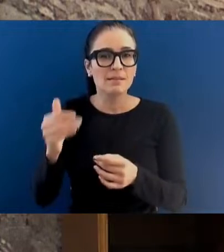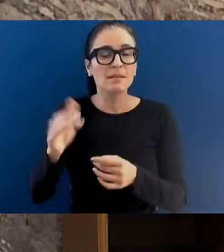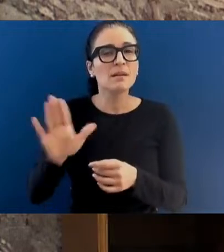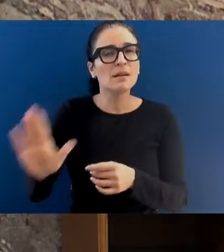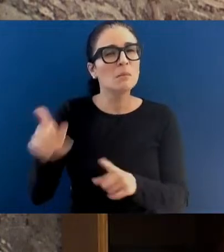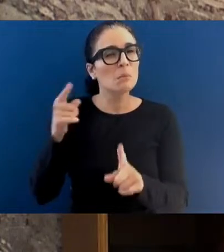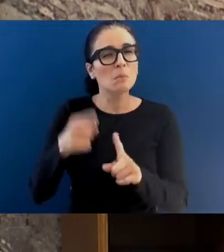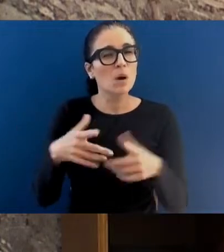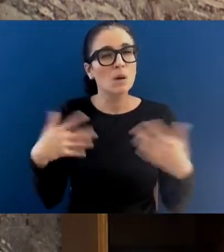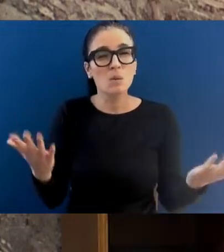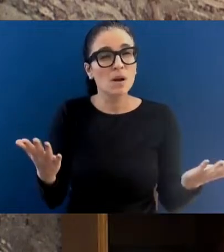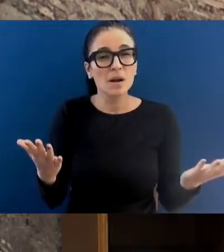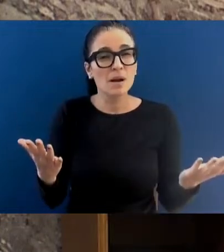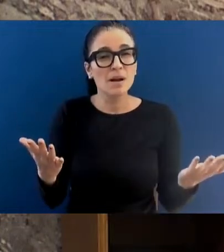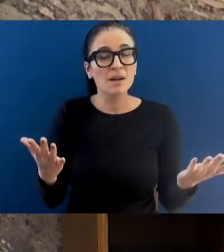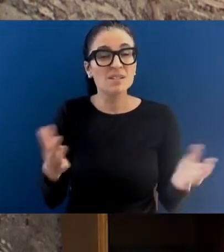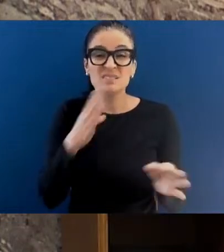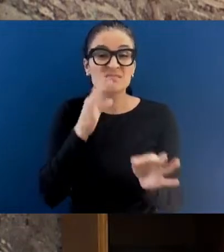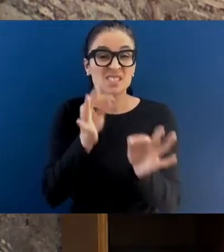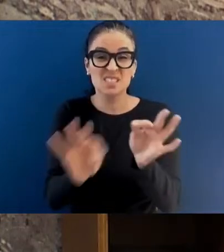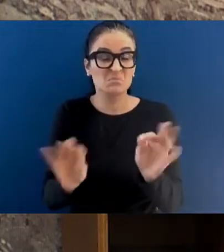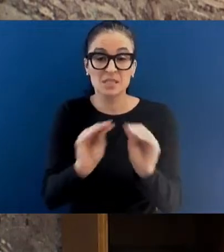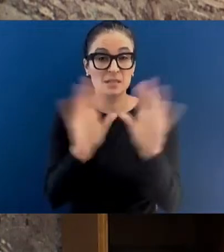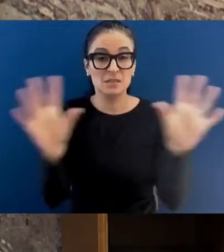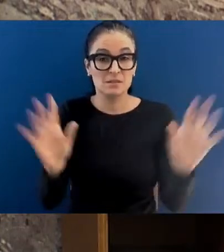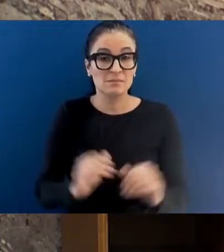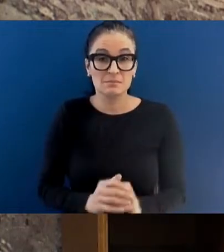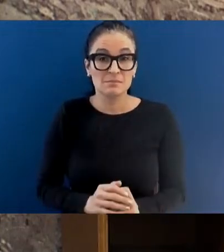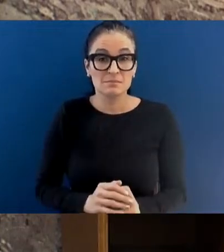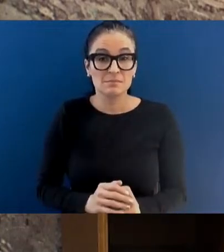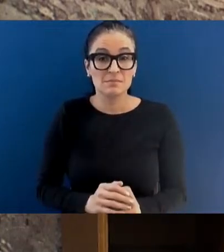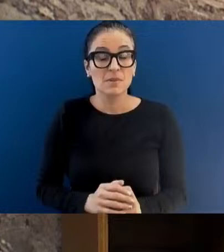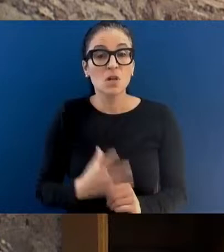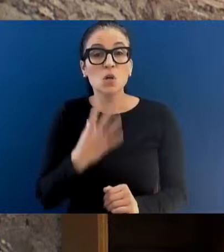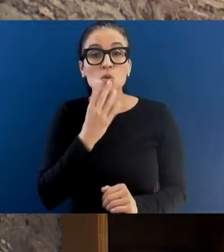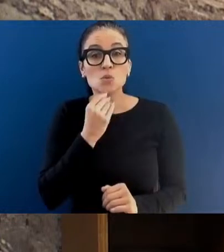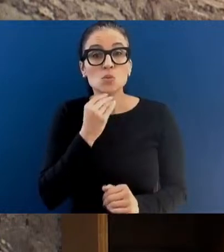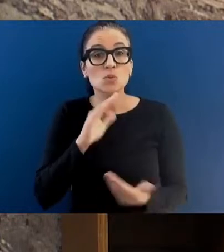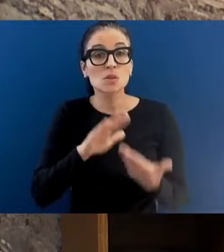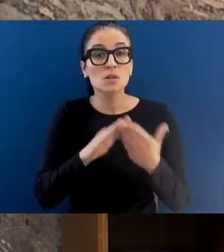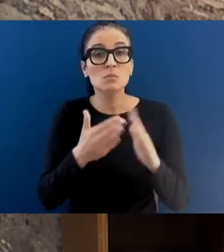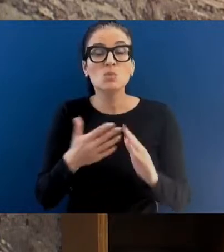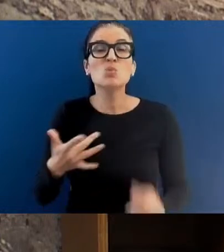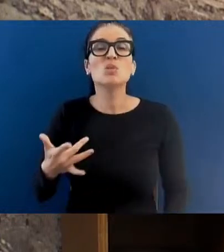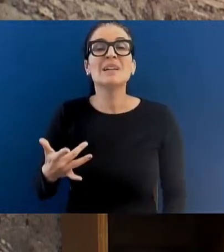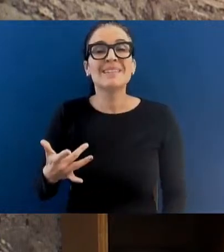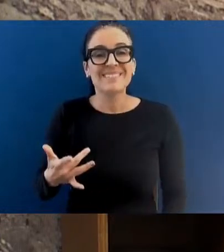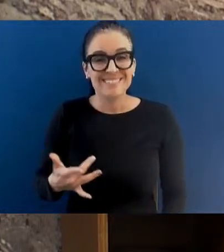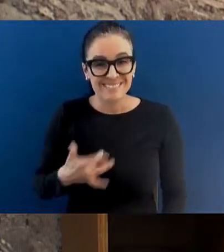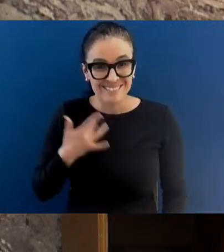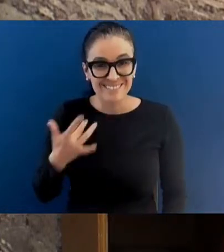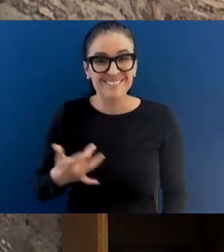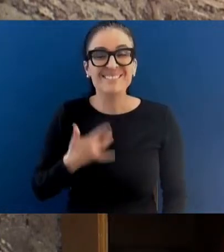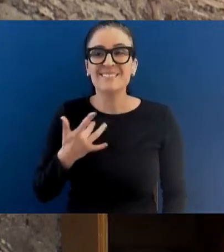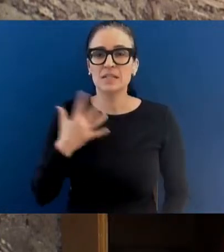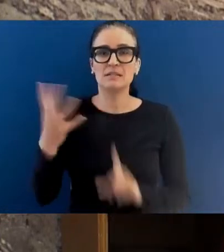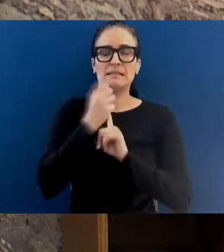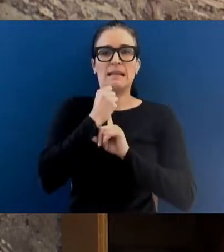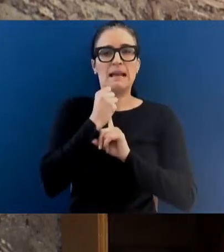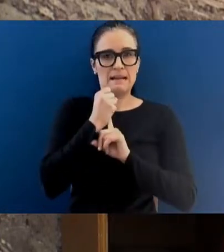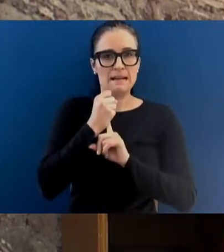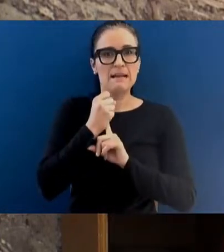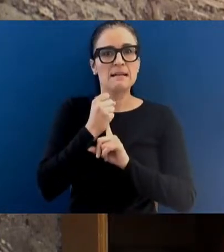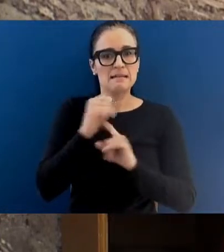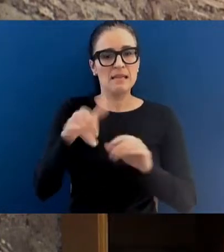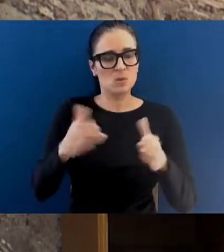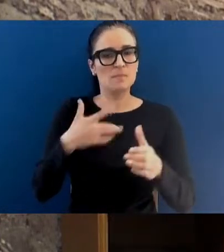community, which feels that they're under attack, and frankly, in many respects, they are. And